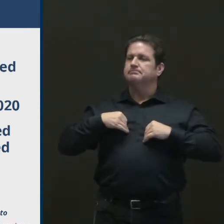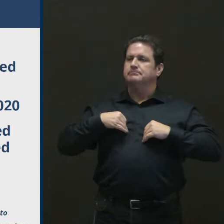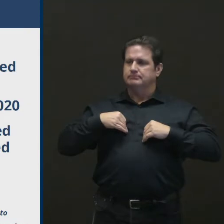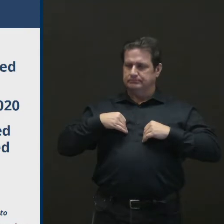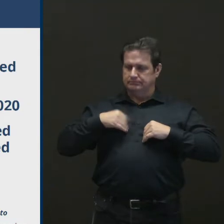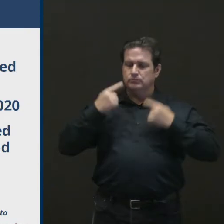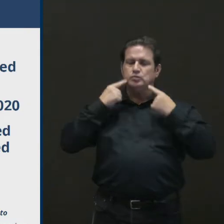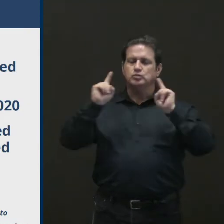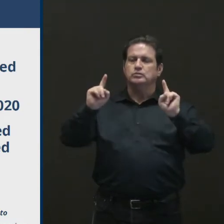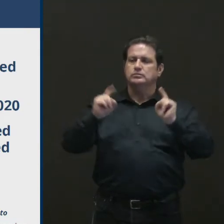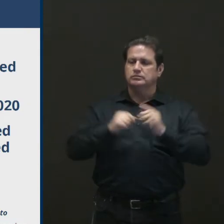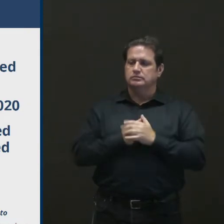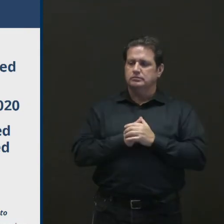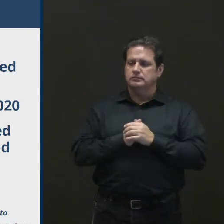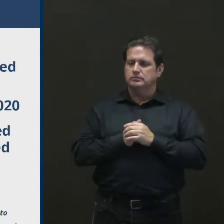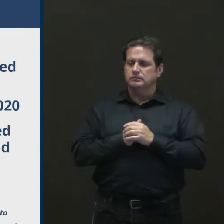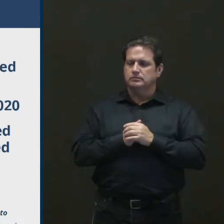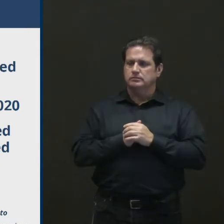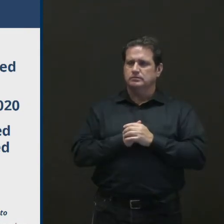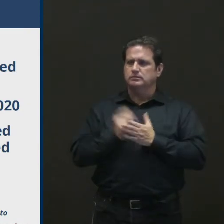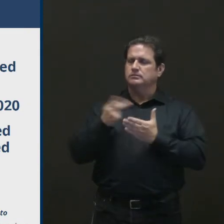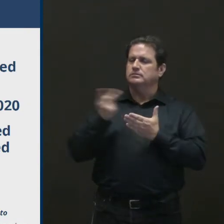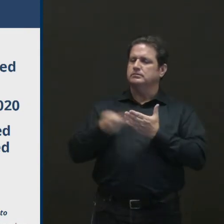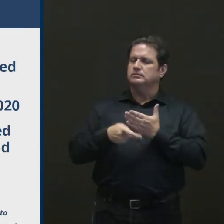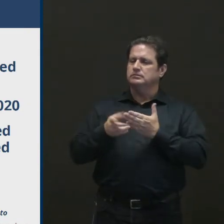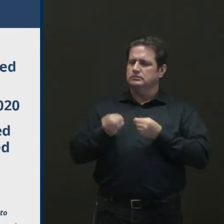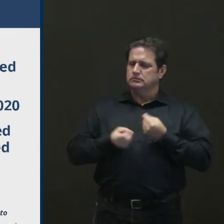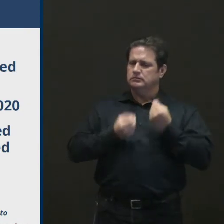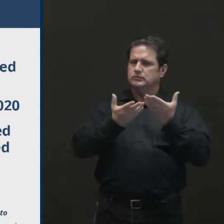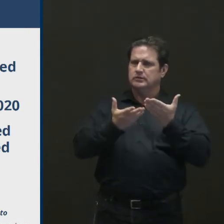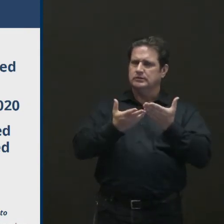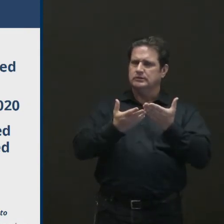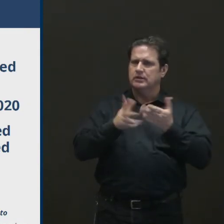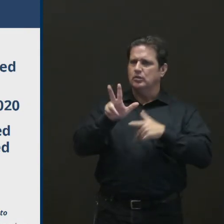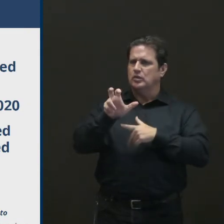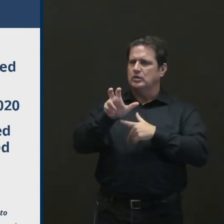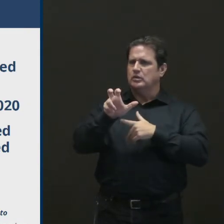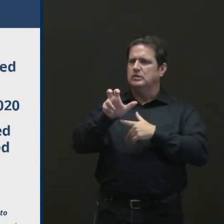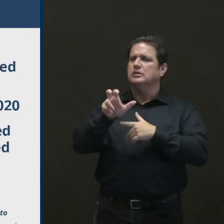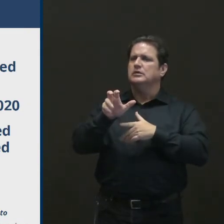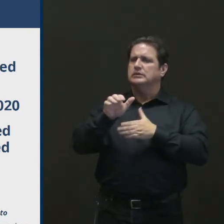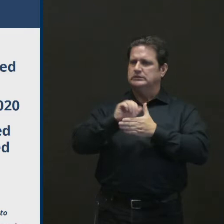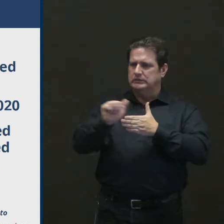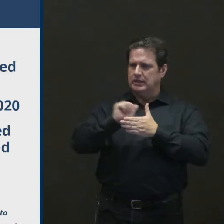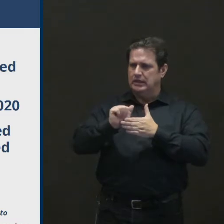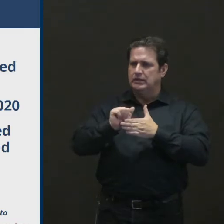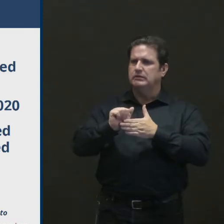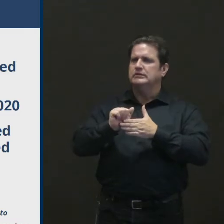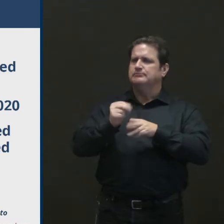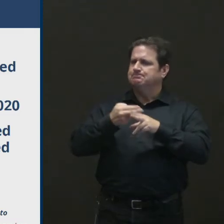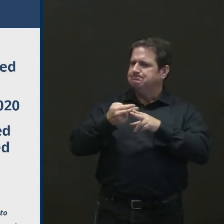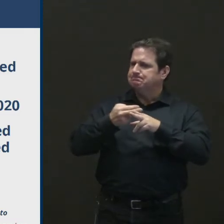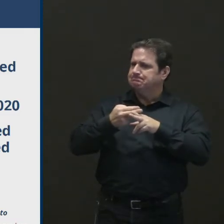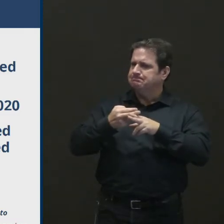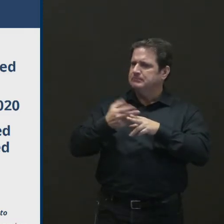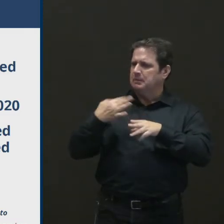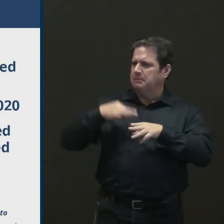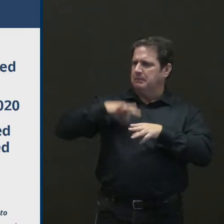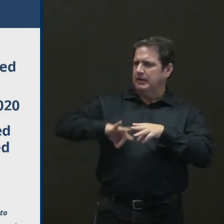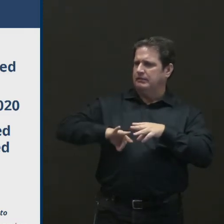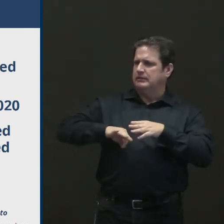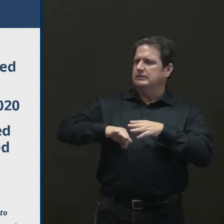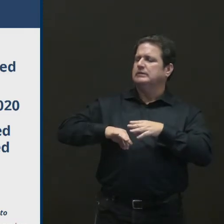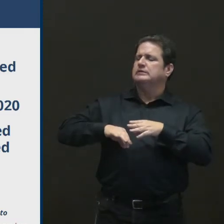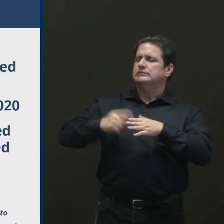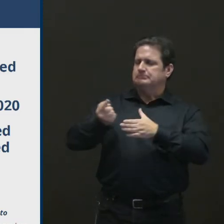was successful. And this program is going to provide an additional $300 of temporary benefit or